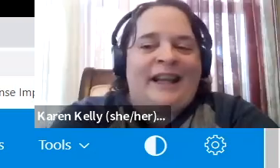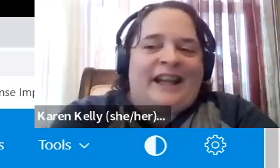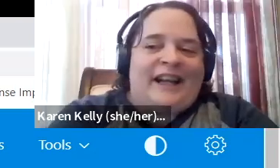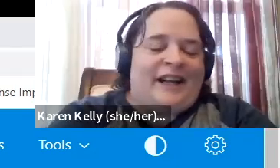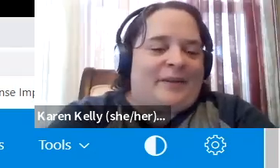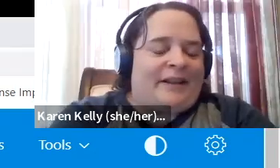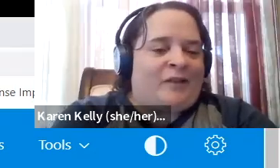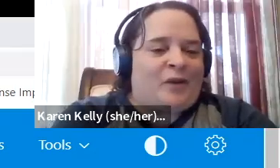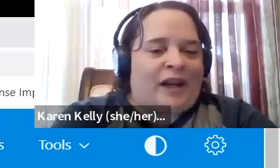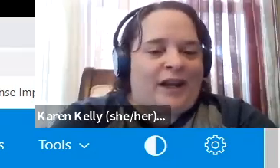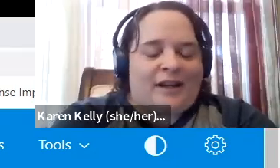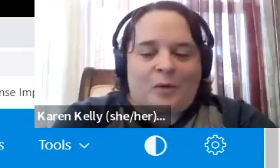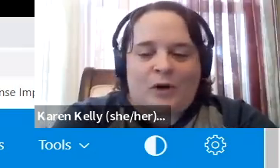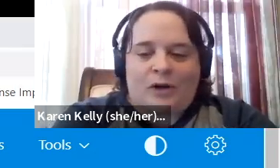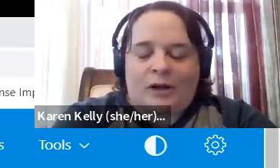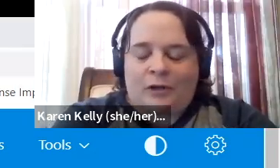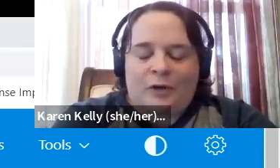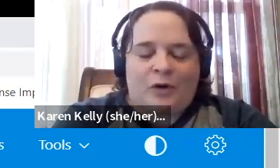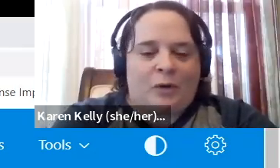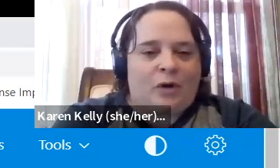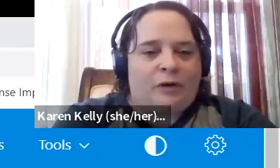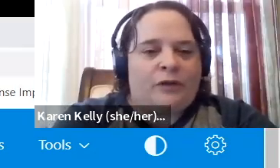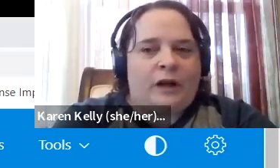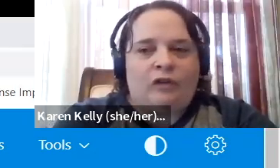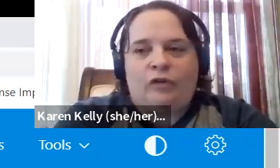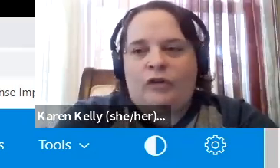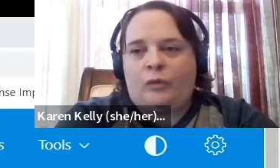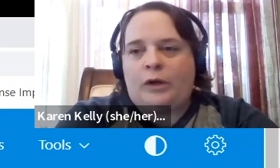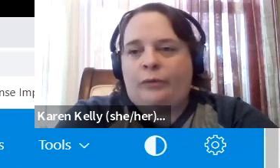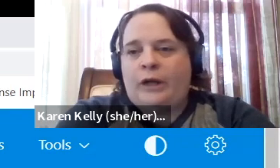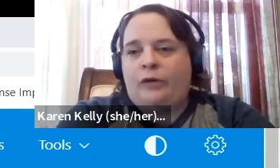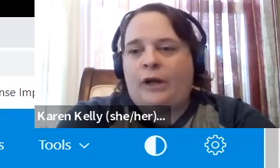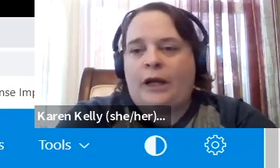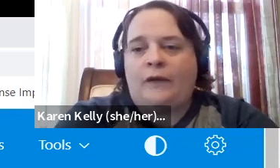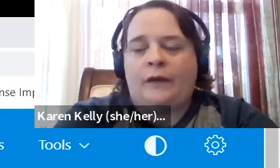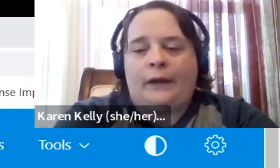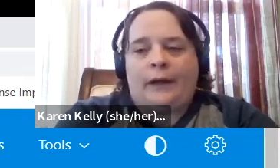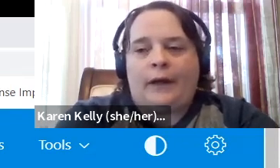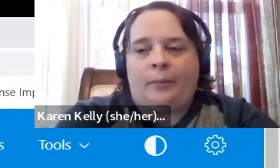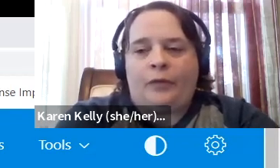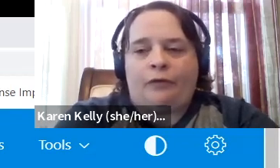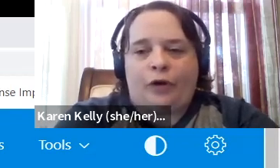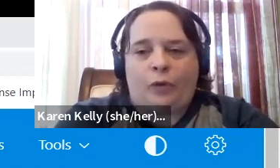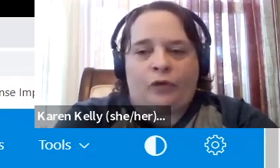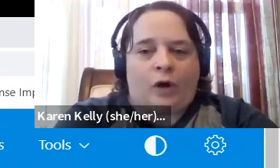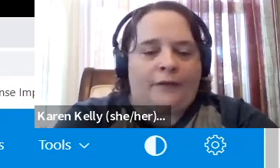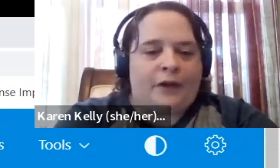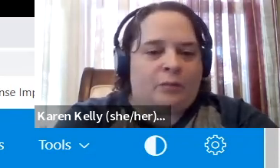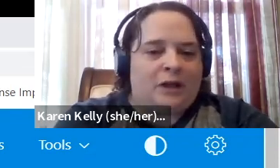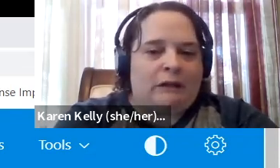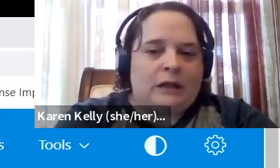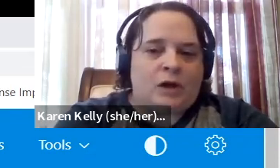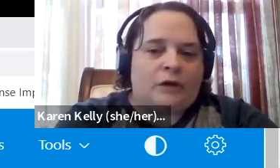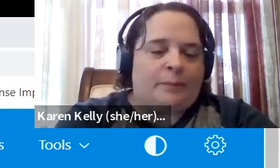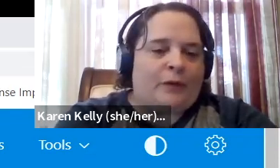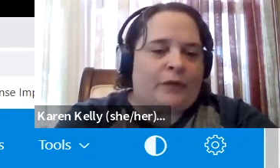head, and that's okay. I'm a learning work in progress. I do just want to reiterate the folks on the